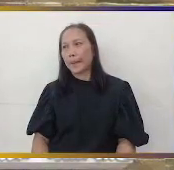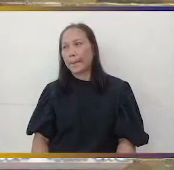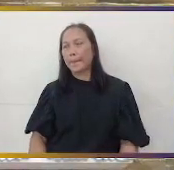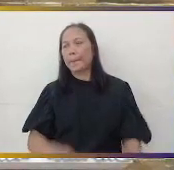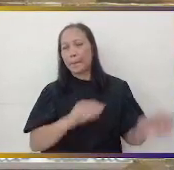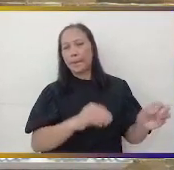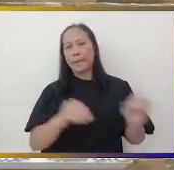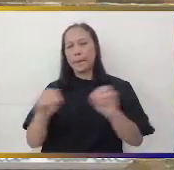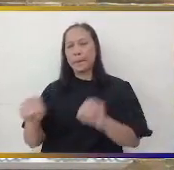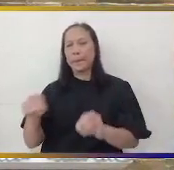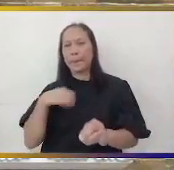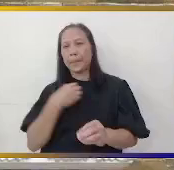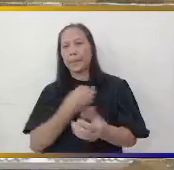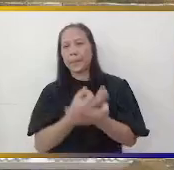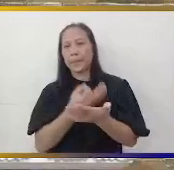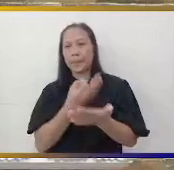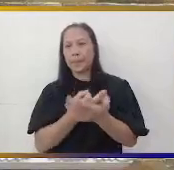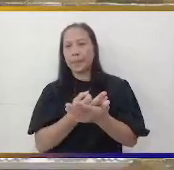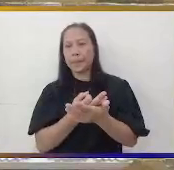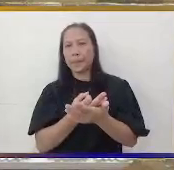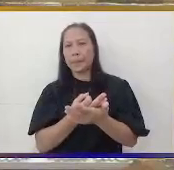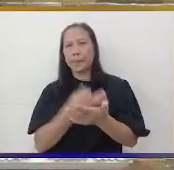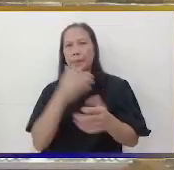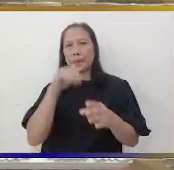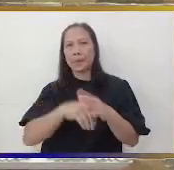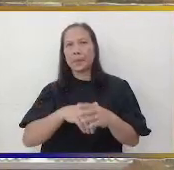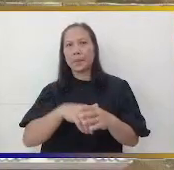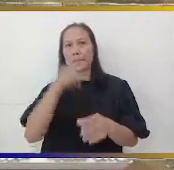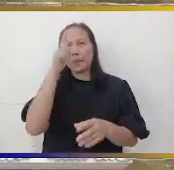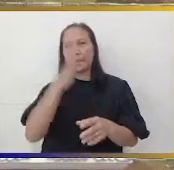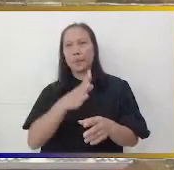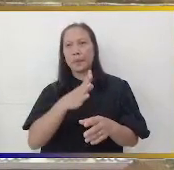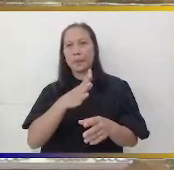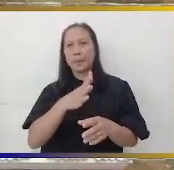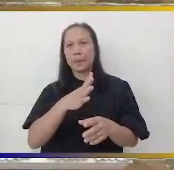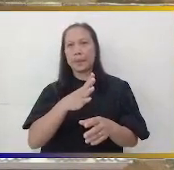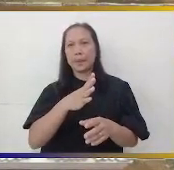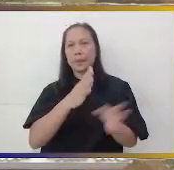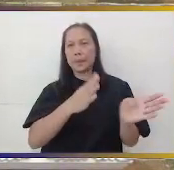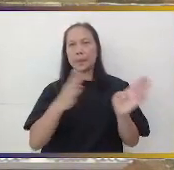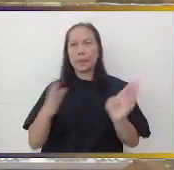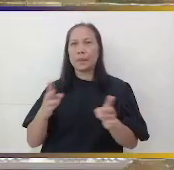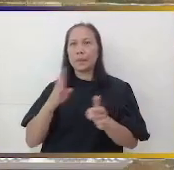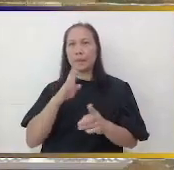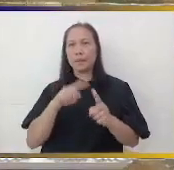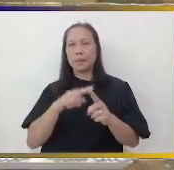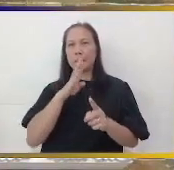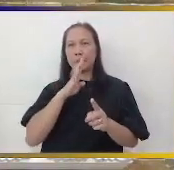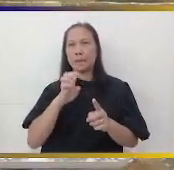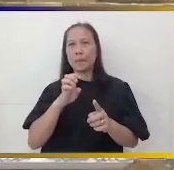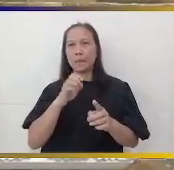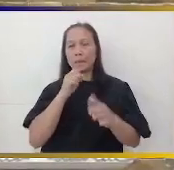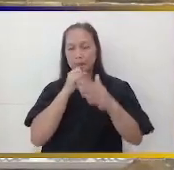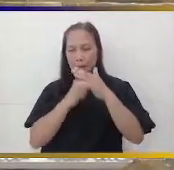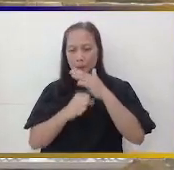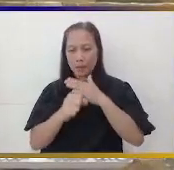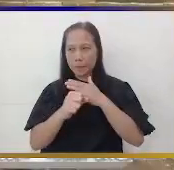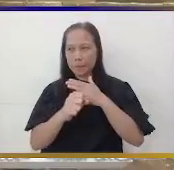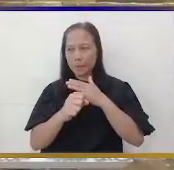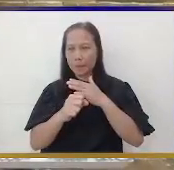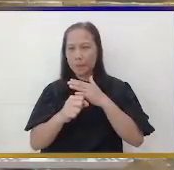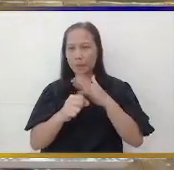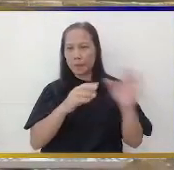putting our money where God planned it to be is simply putting Our Hearts where